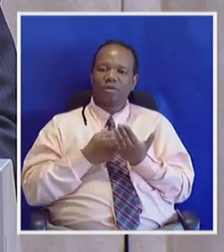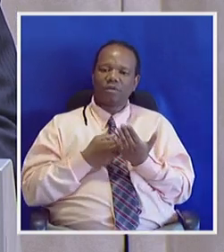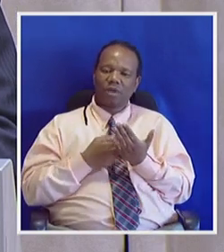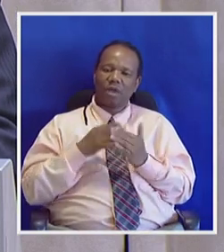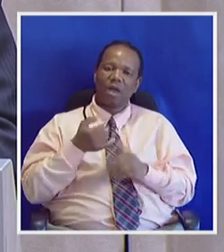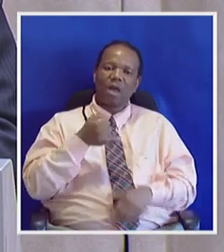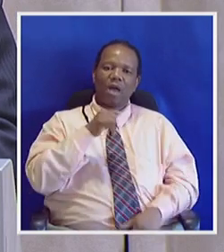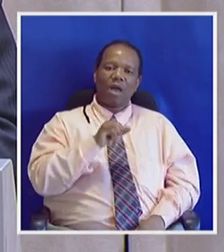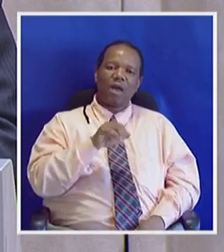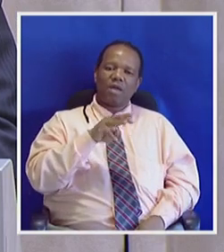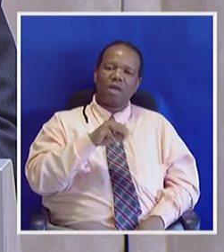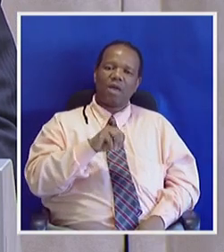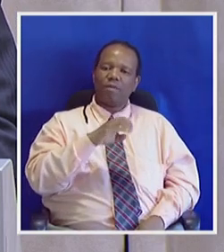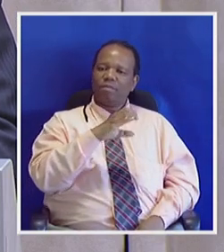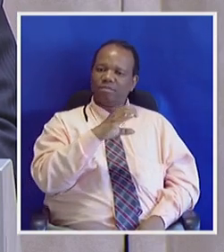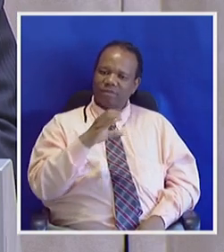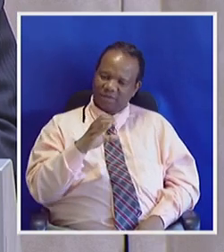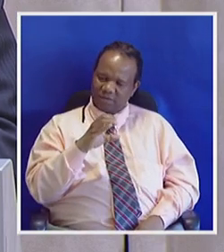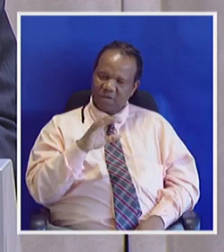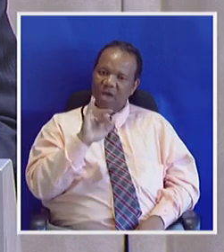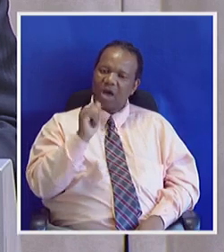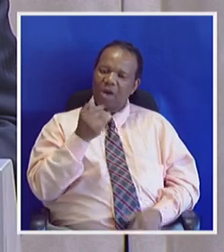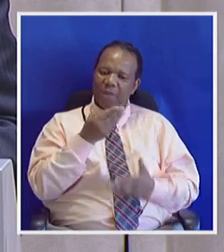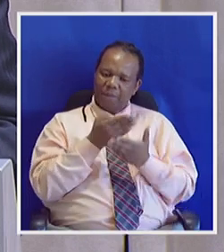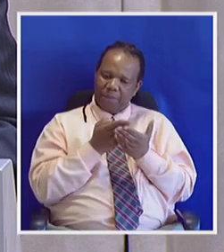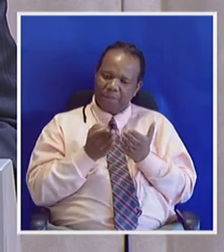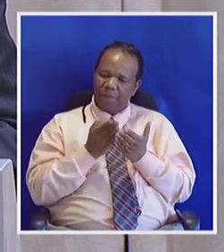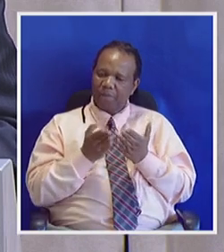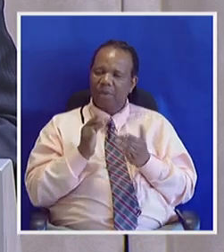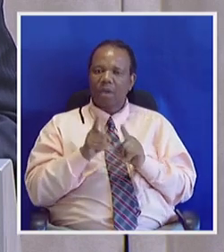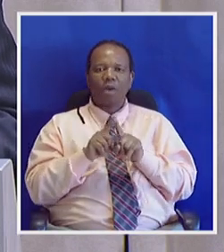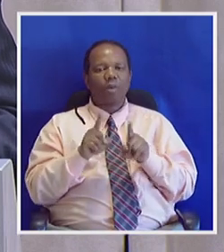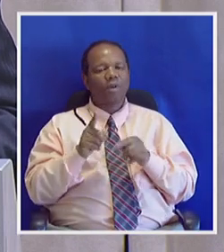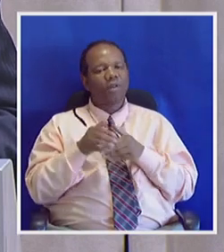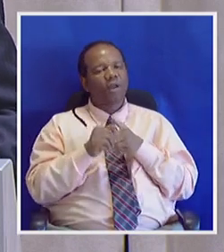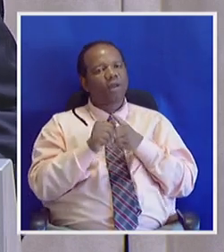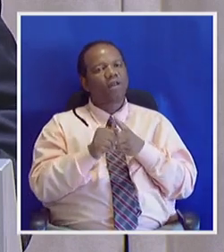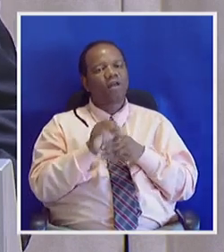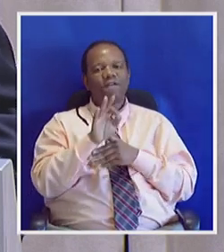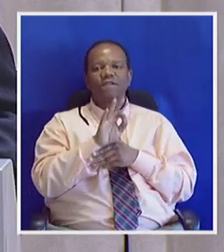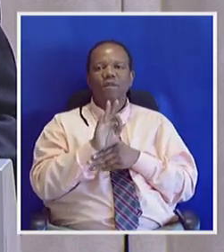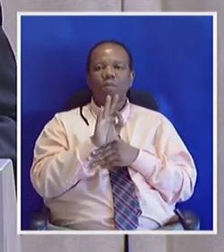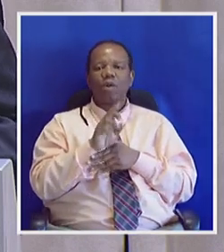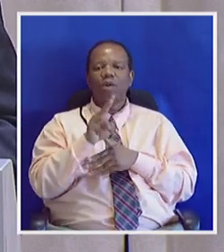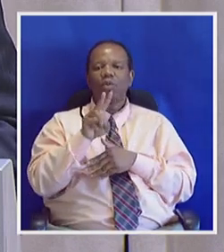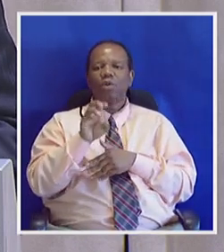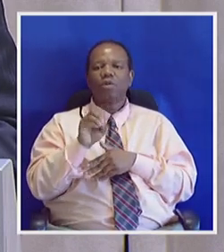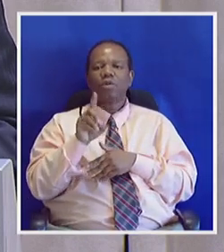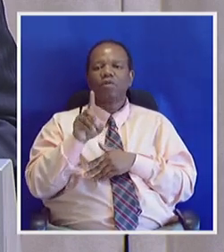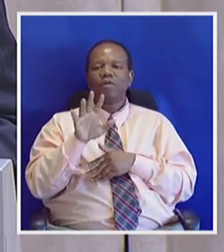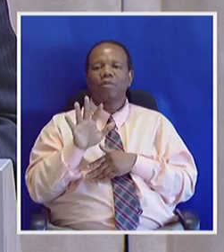through a phased approach to, as guided by the February 2015 Cabinet